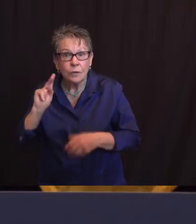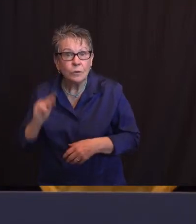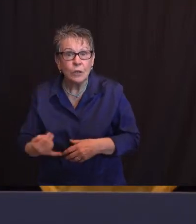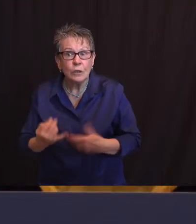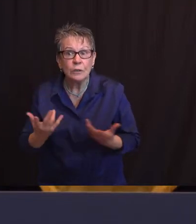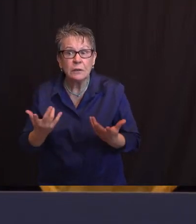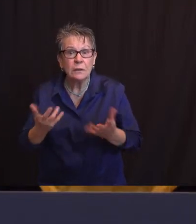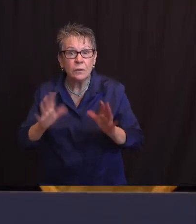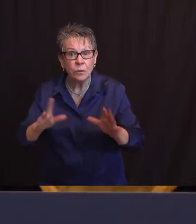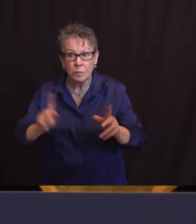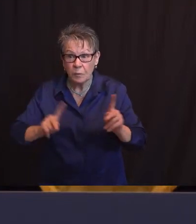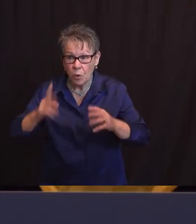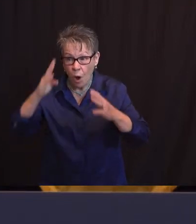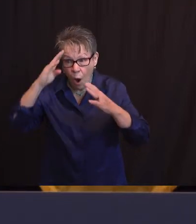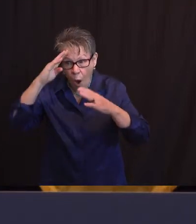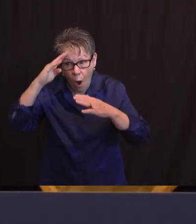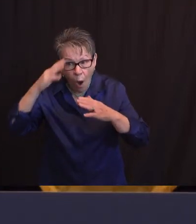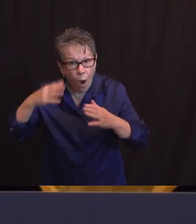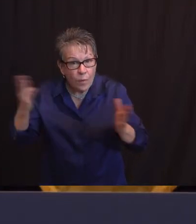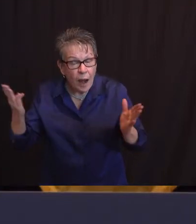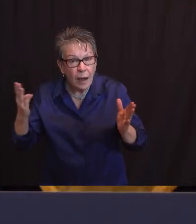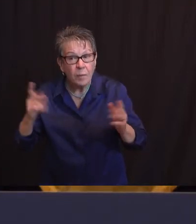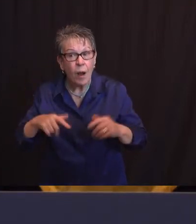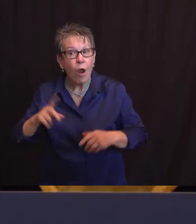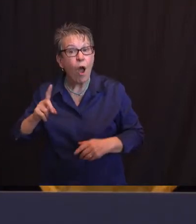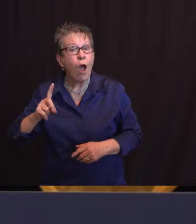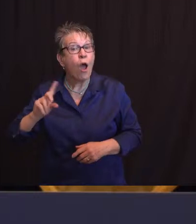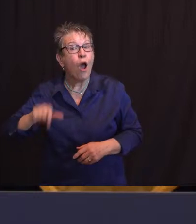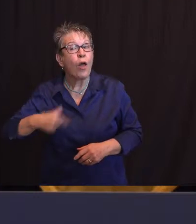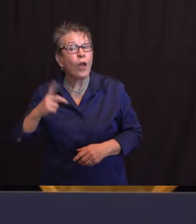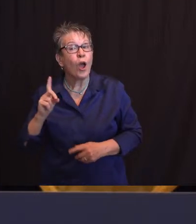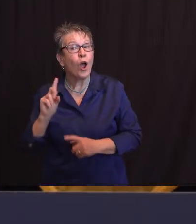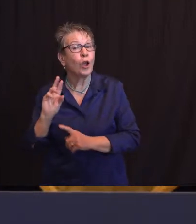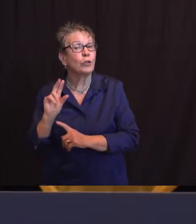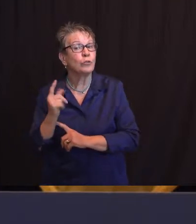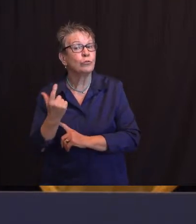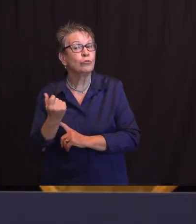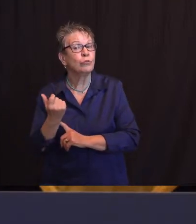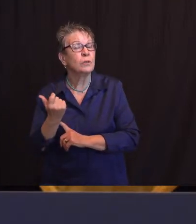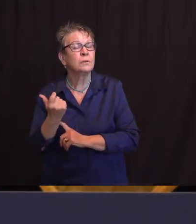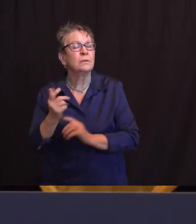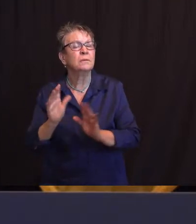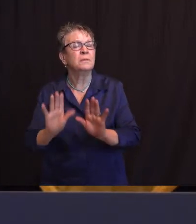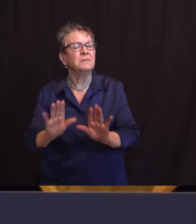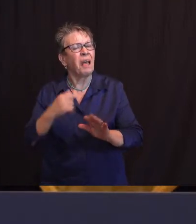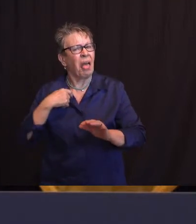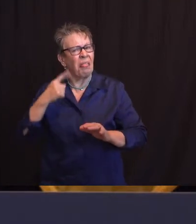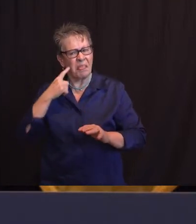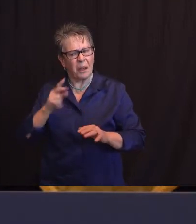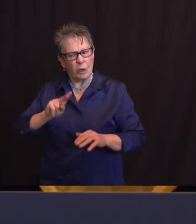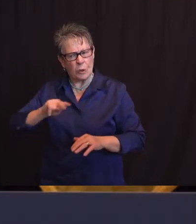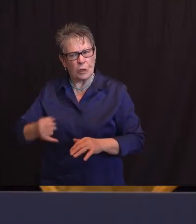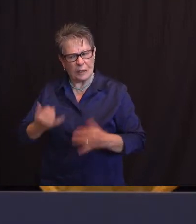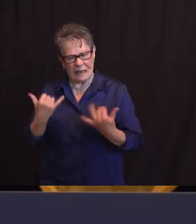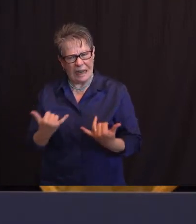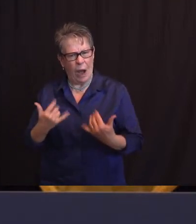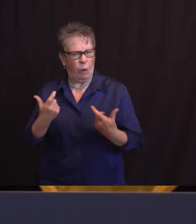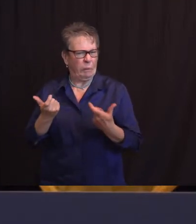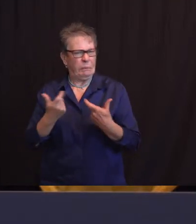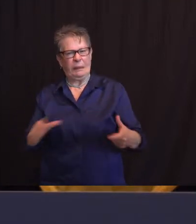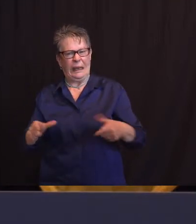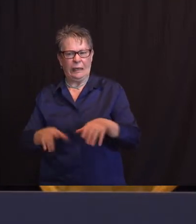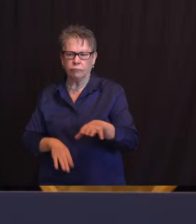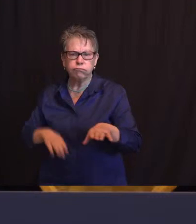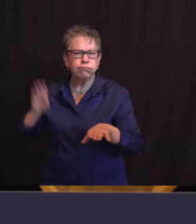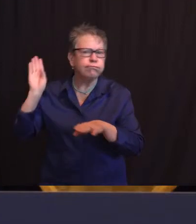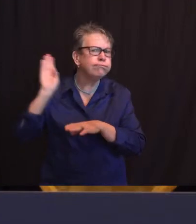I think we've taken a big step, and I want to get that step embedded. That's my personal opinion,